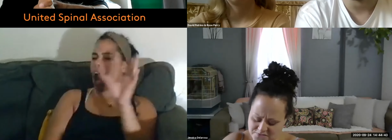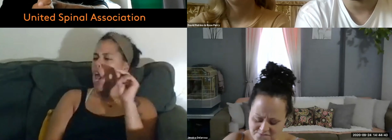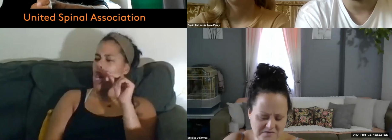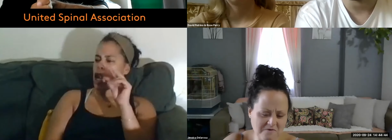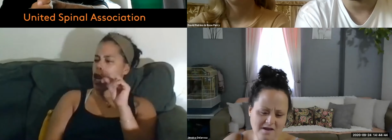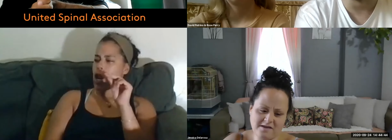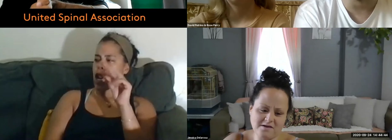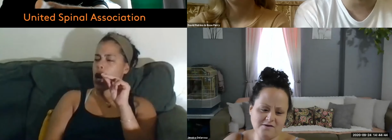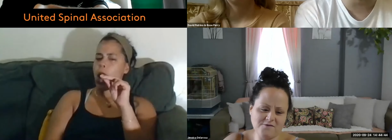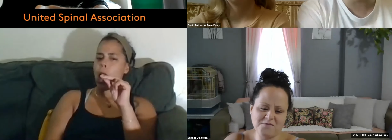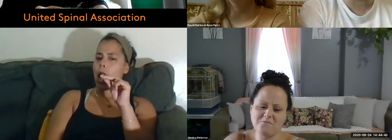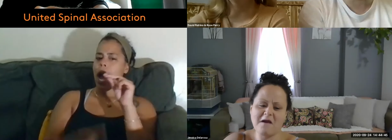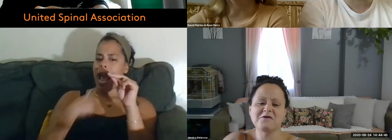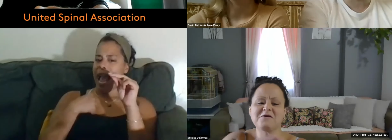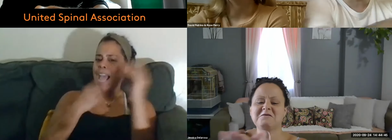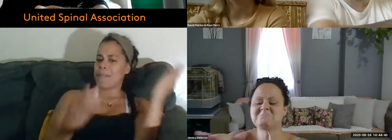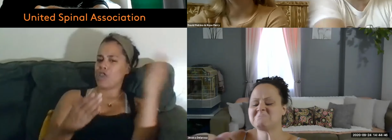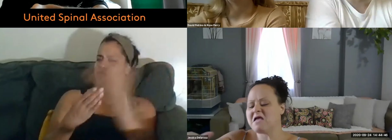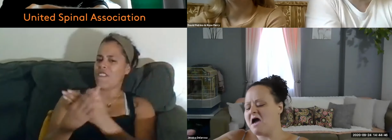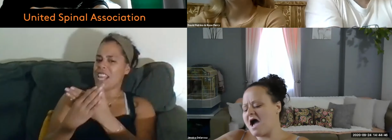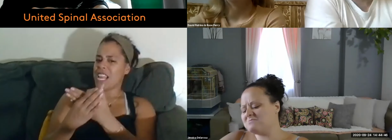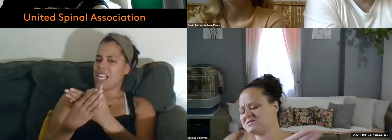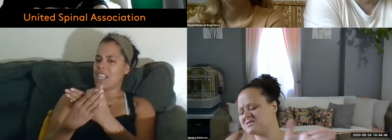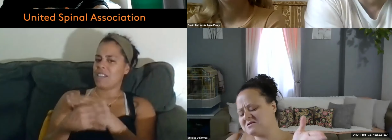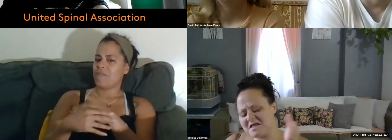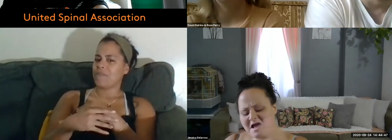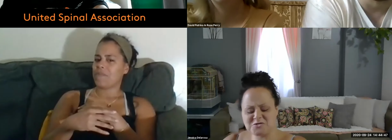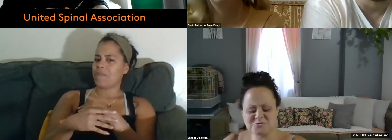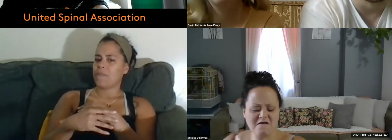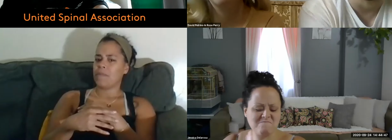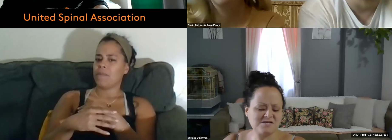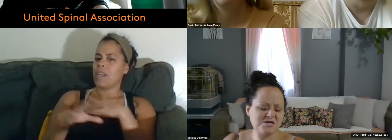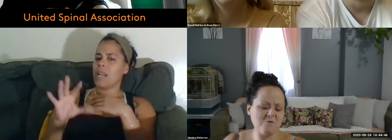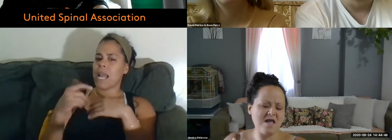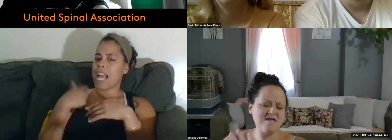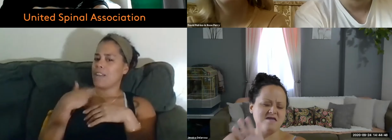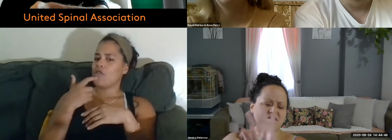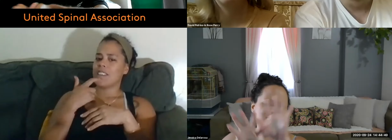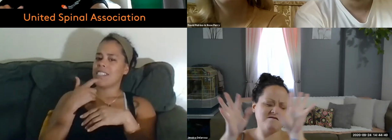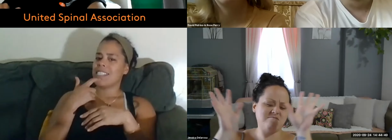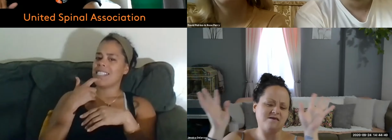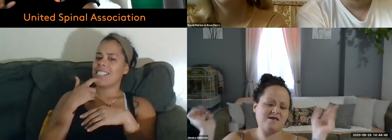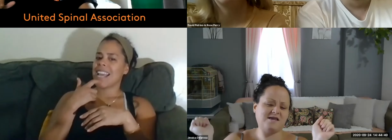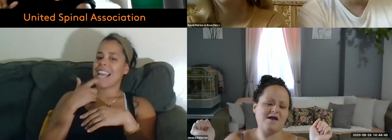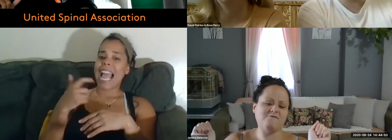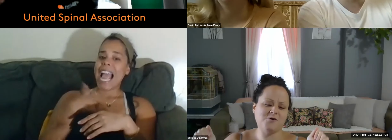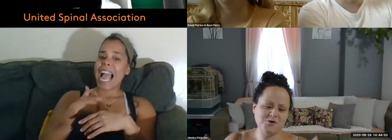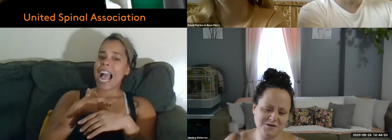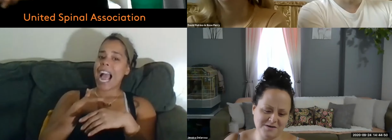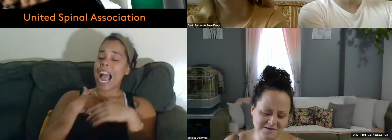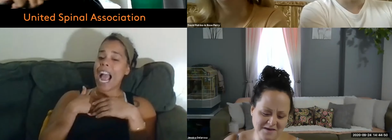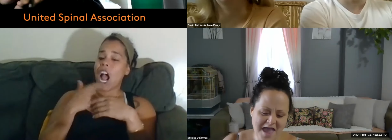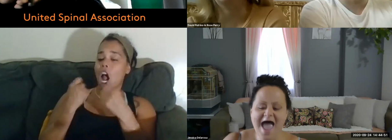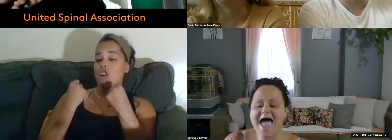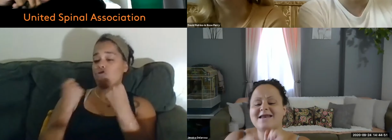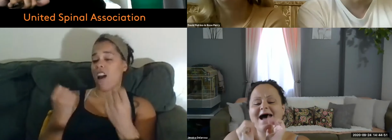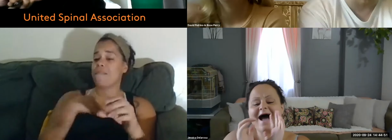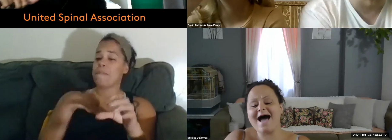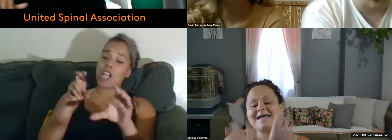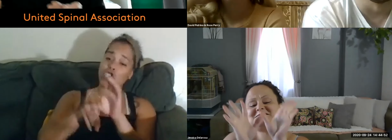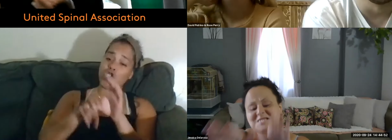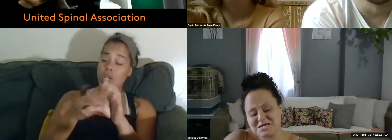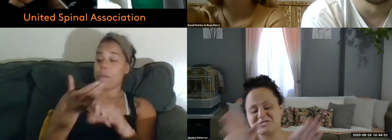to intervene right here for the record. I'm just going to say I drive my chair way better than he ever could,